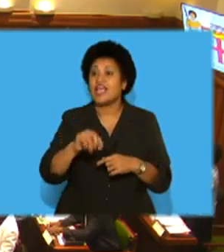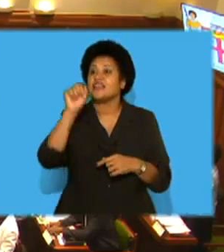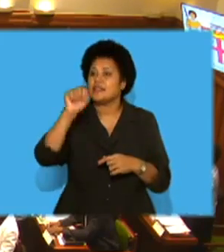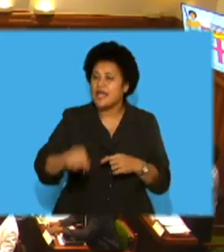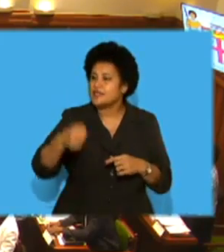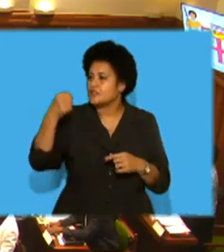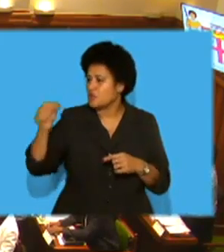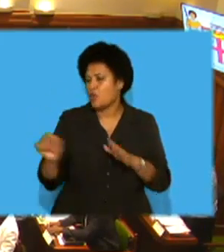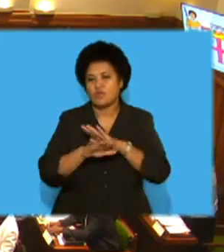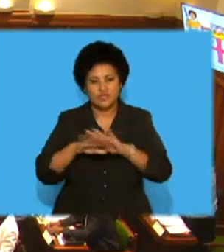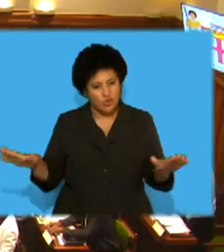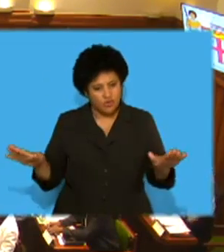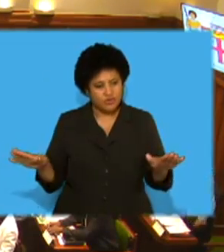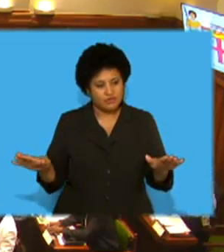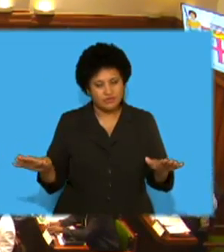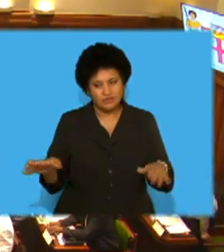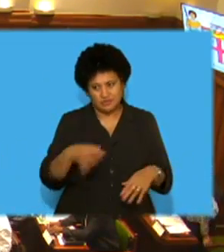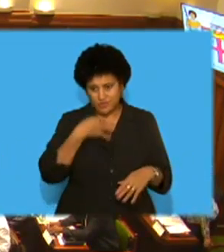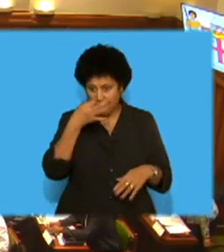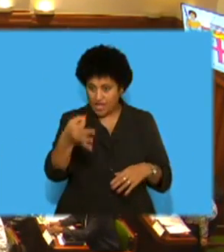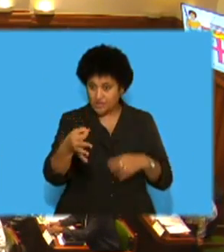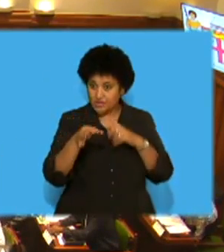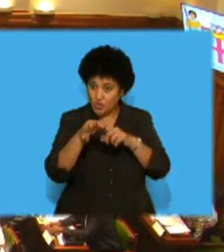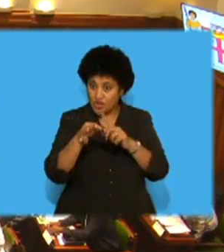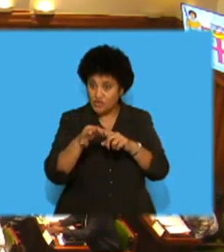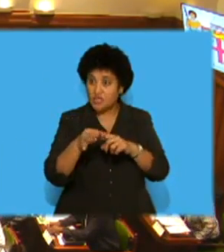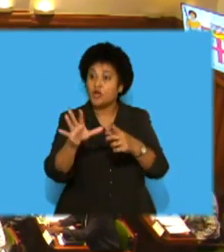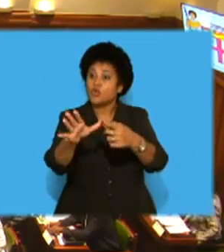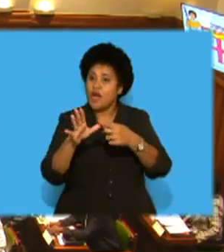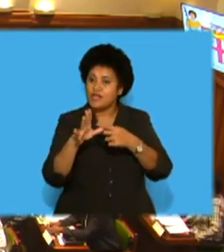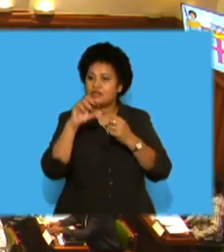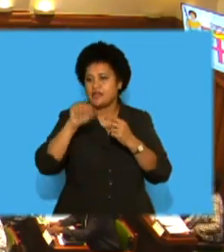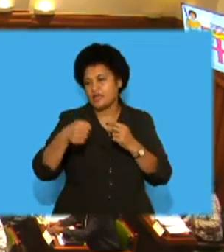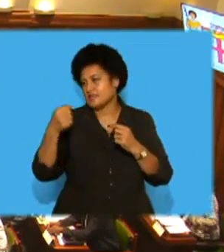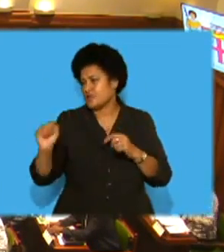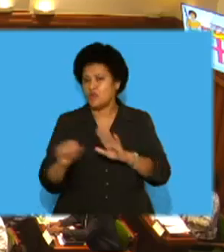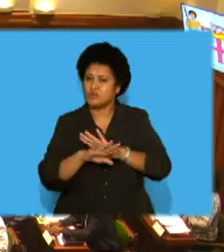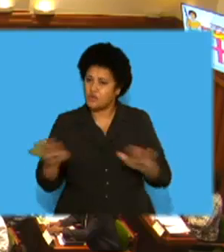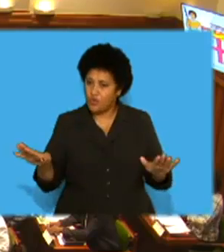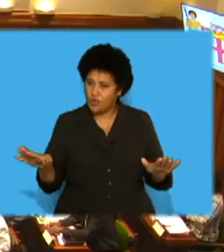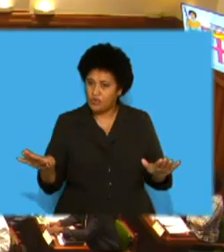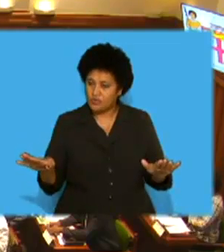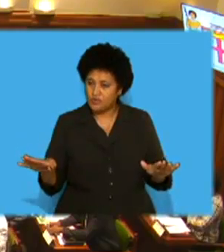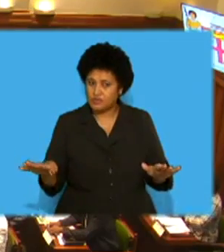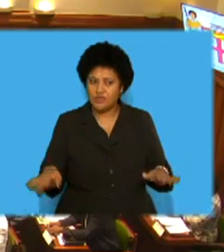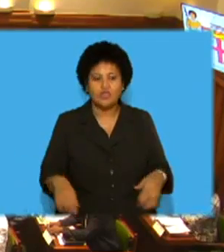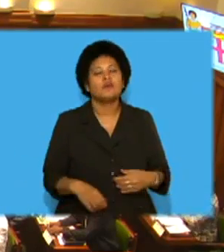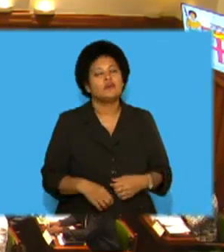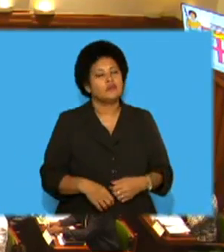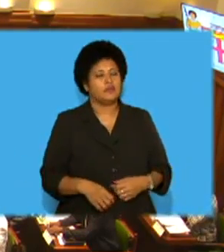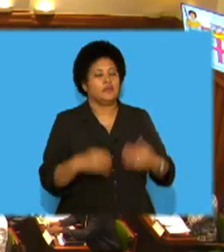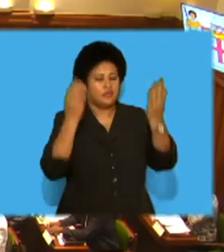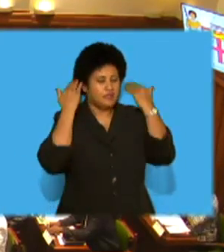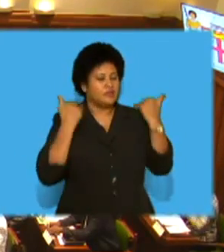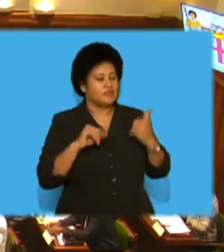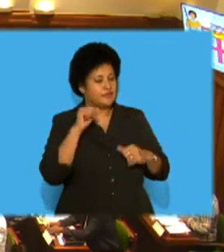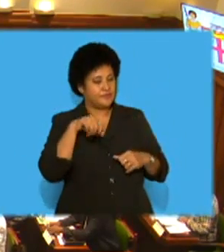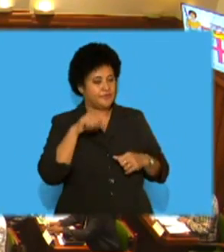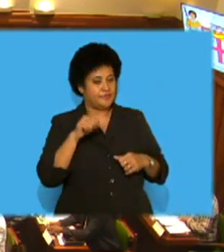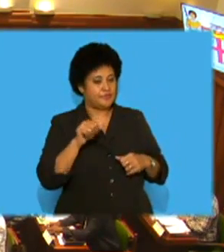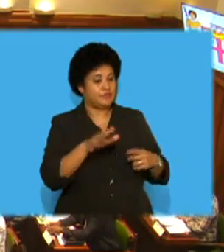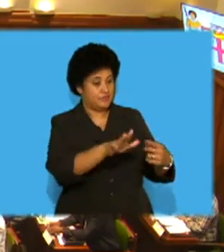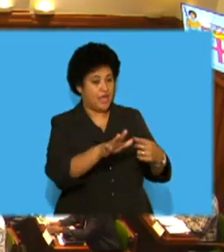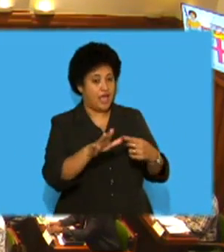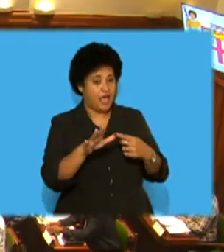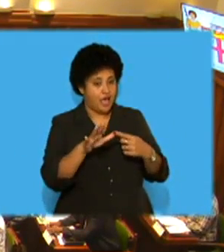no. And that's the thank you, Madam Speaker. Thank you. The answer provided was very relevant to the question. There's more